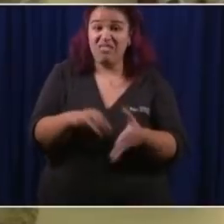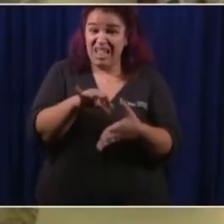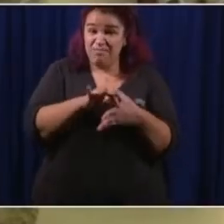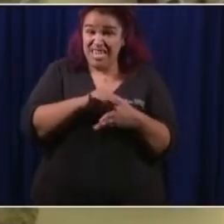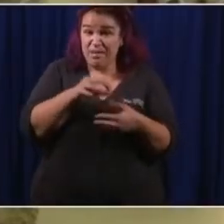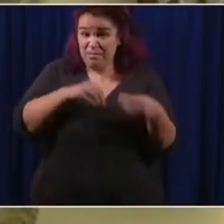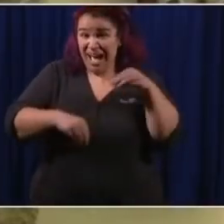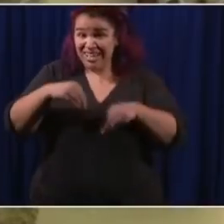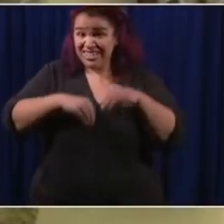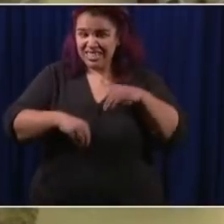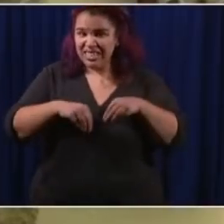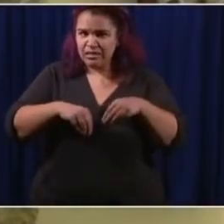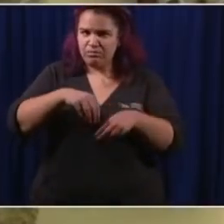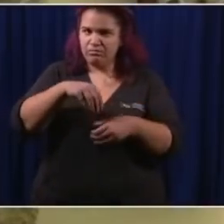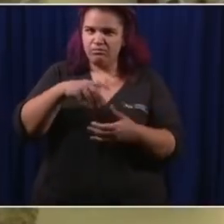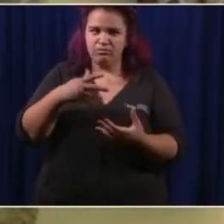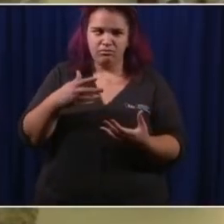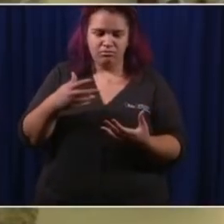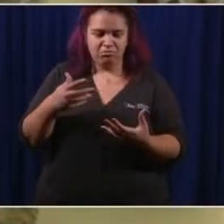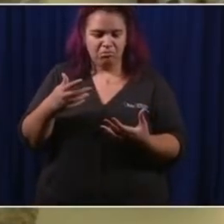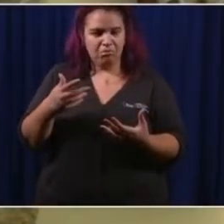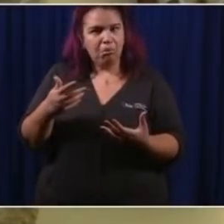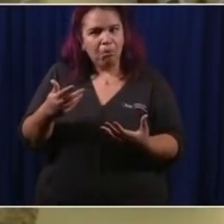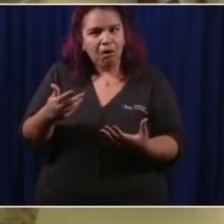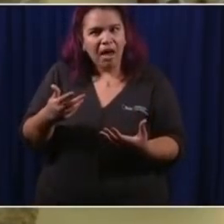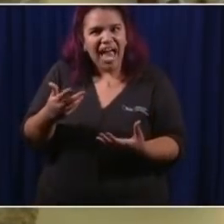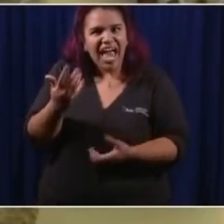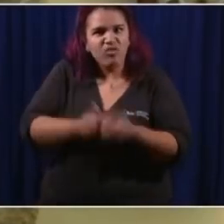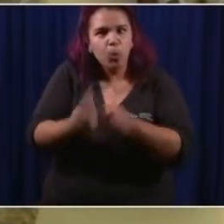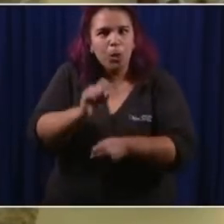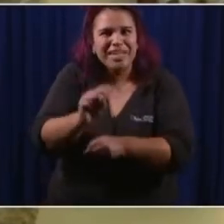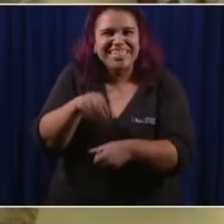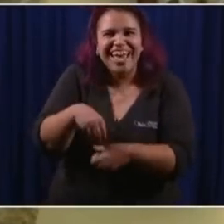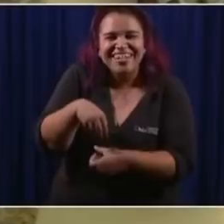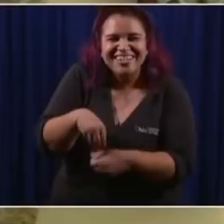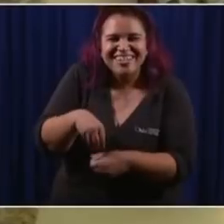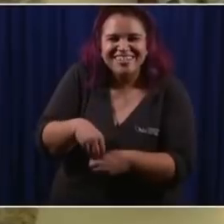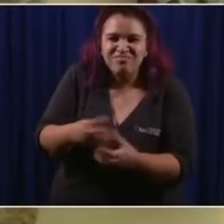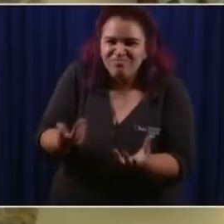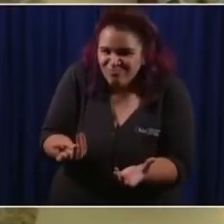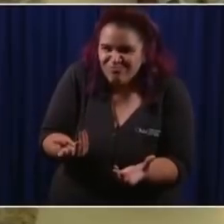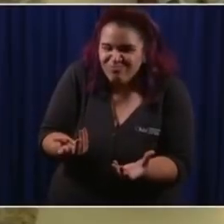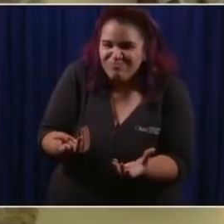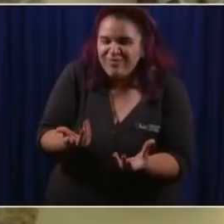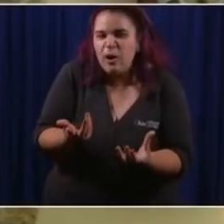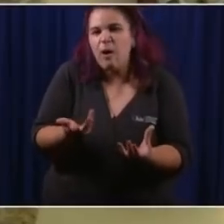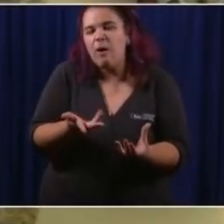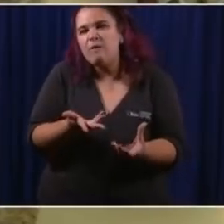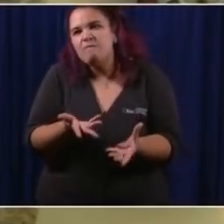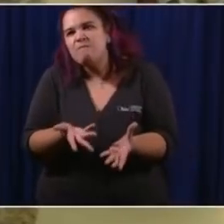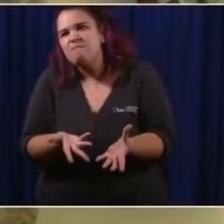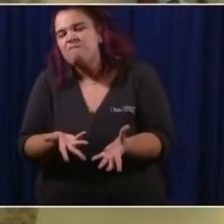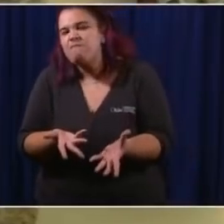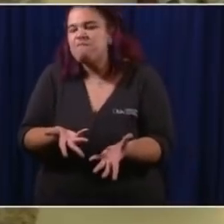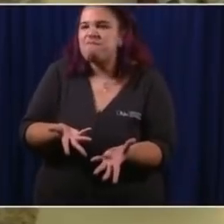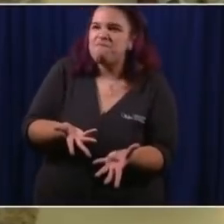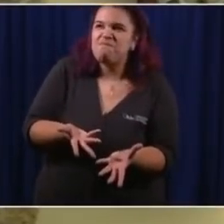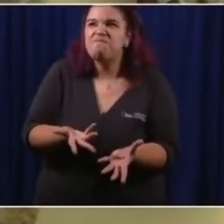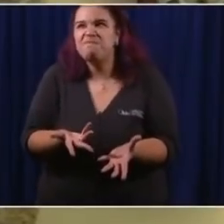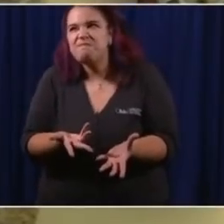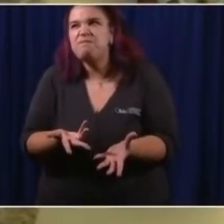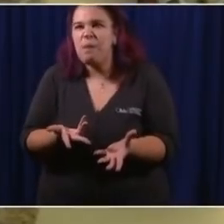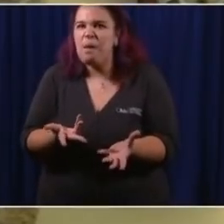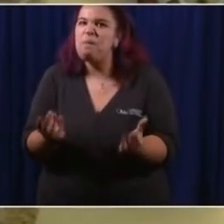brought inside. For some reason, those are seeing a higher